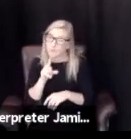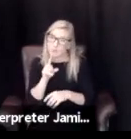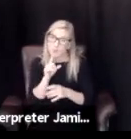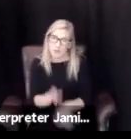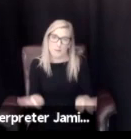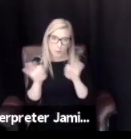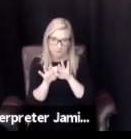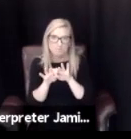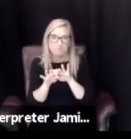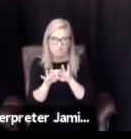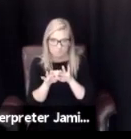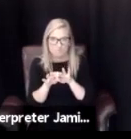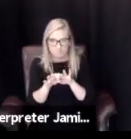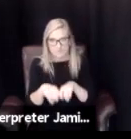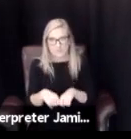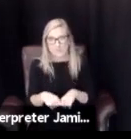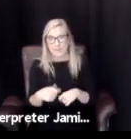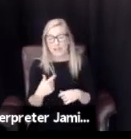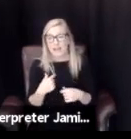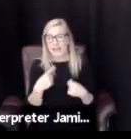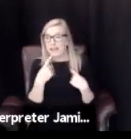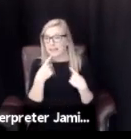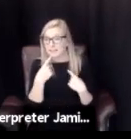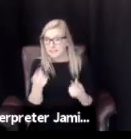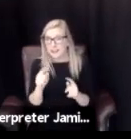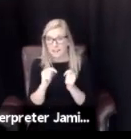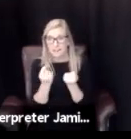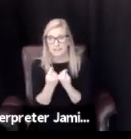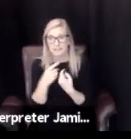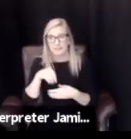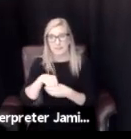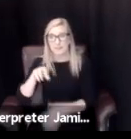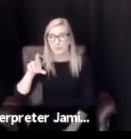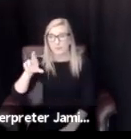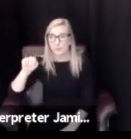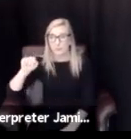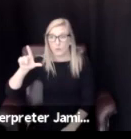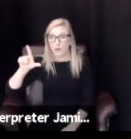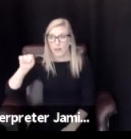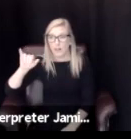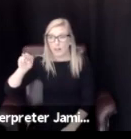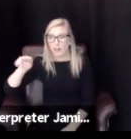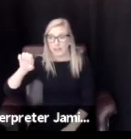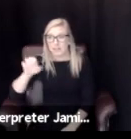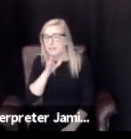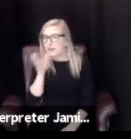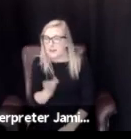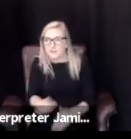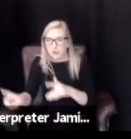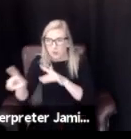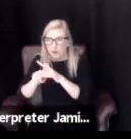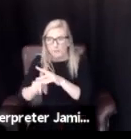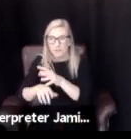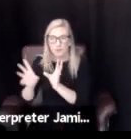important. I tell the team at RALIANCE, never show up to a meeting,